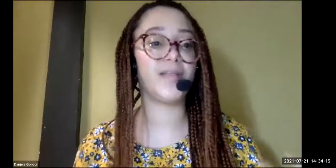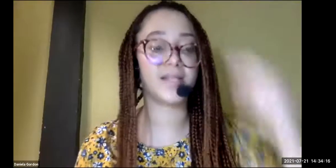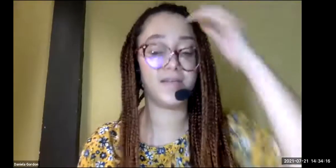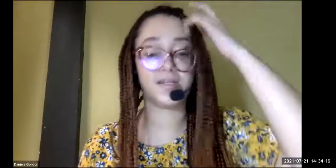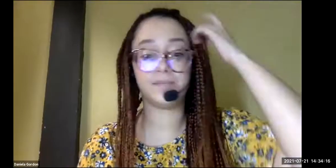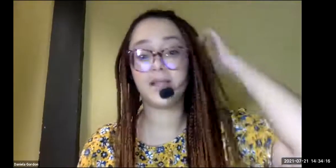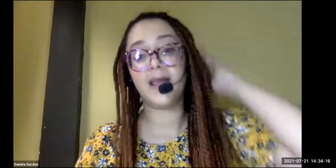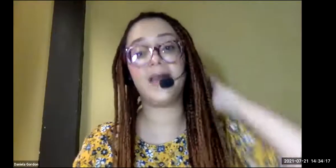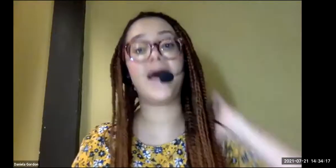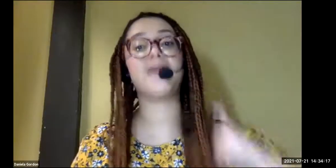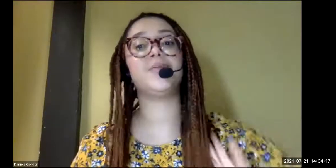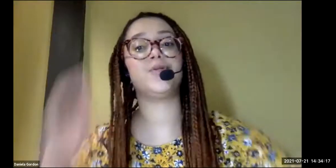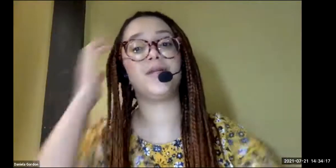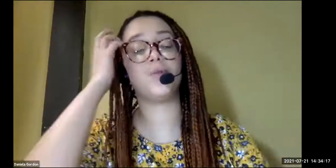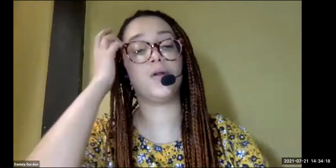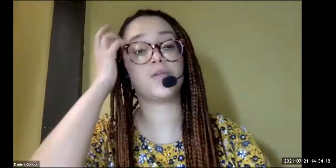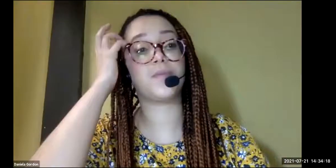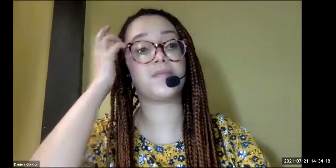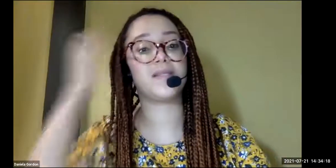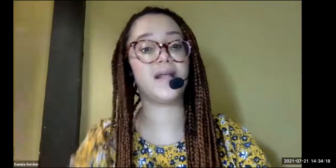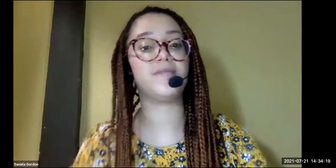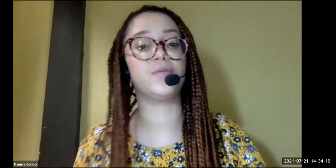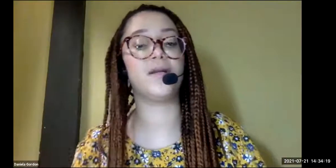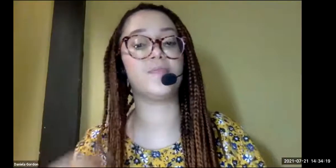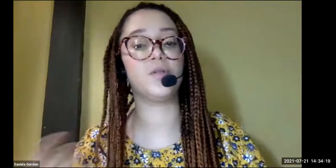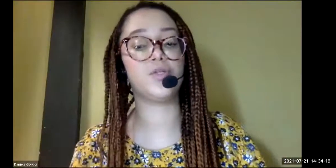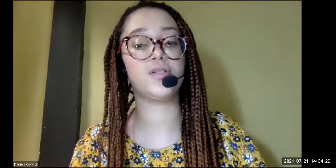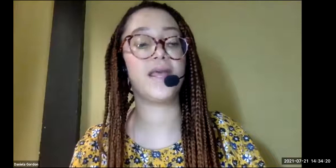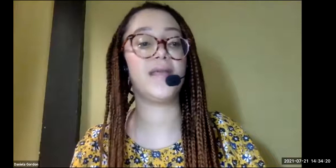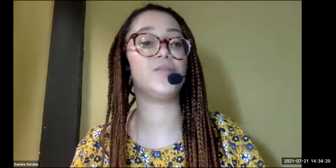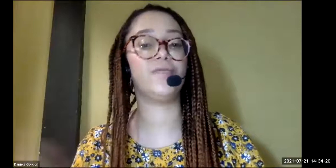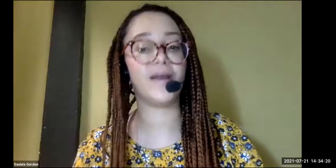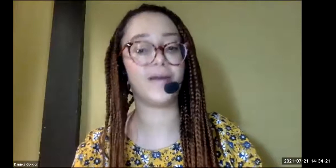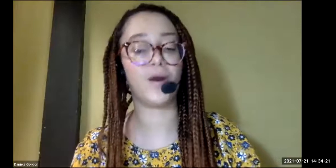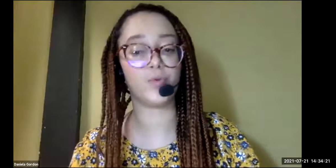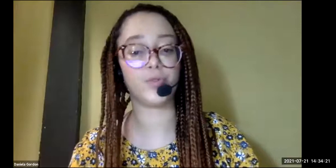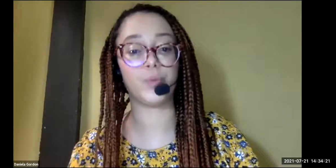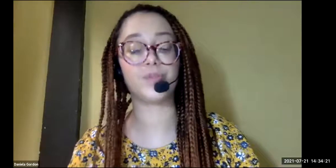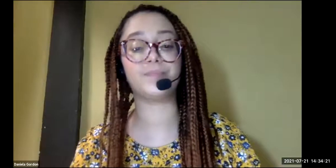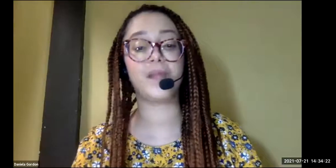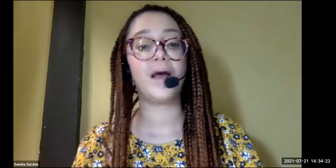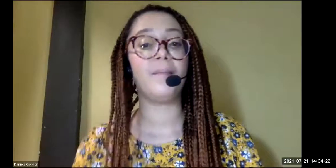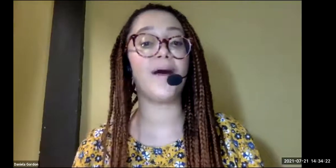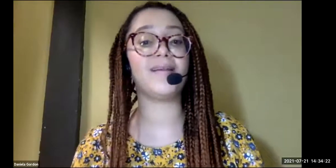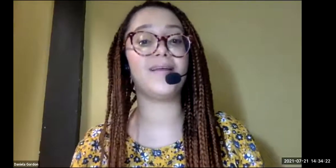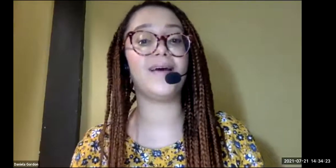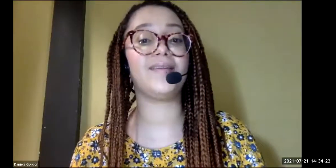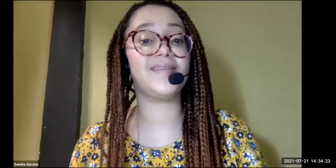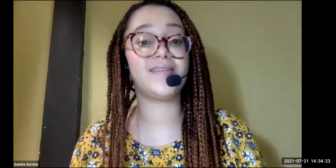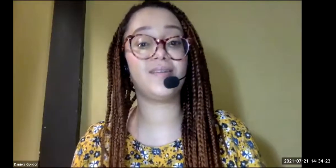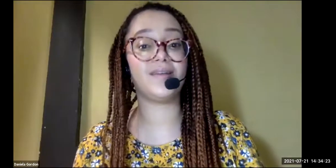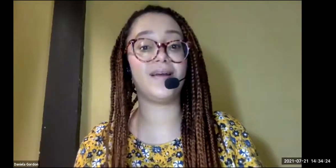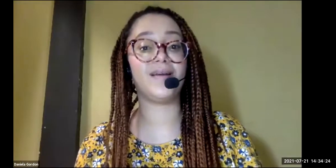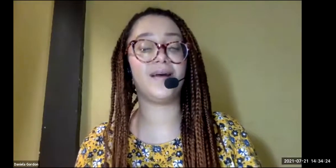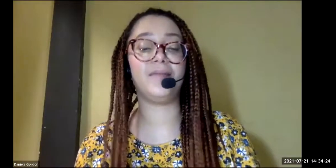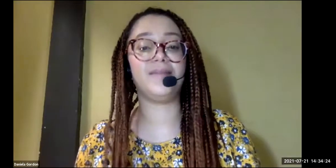started on the activism and had the opportunity to also express myself, to bring up solutions, and to find my own tools. But this